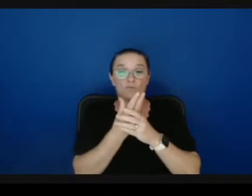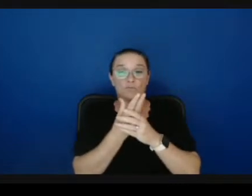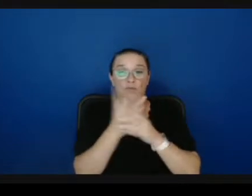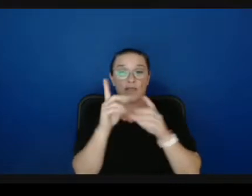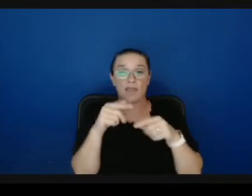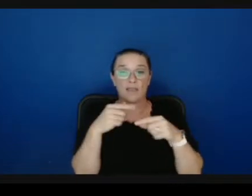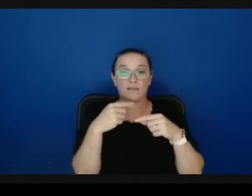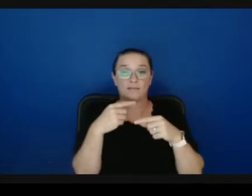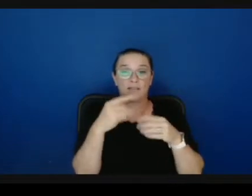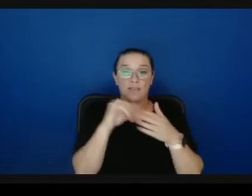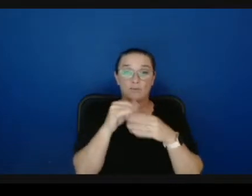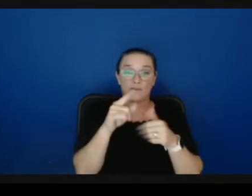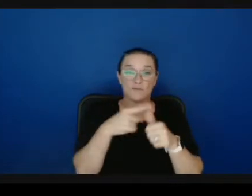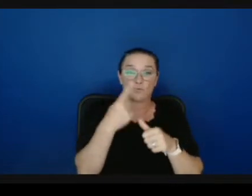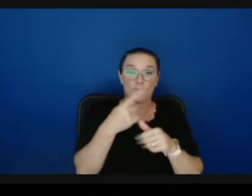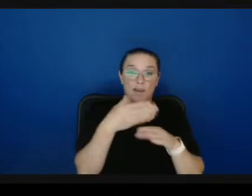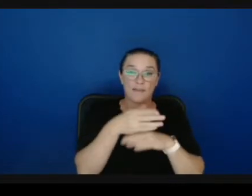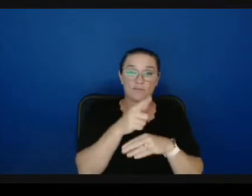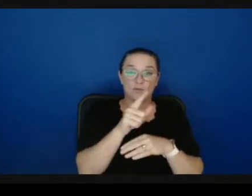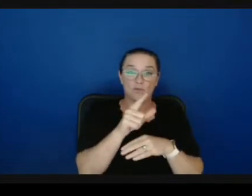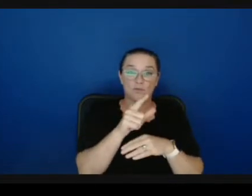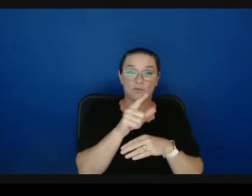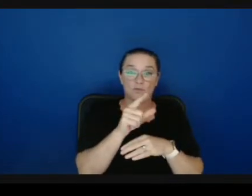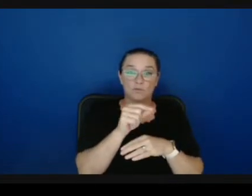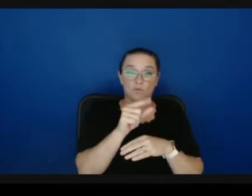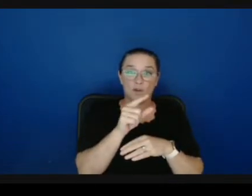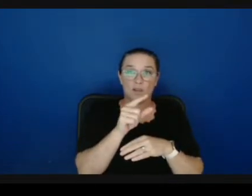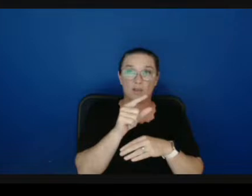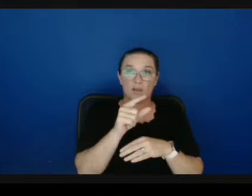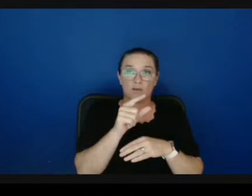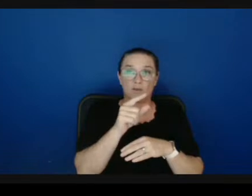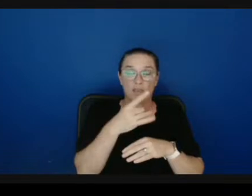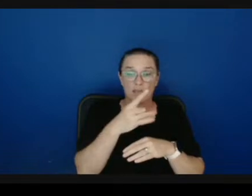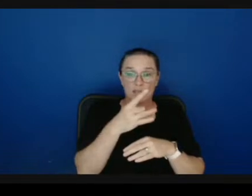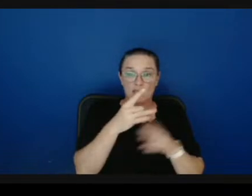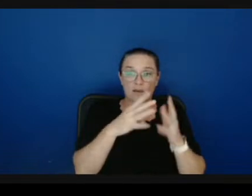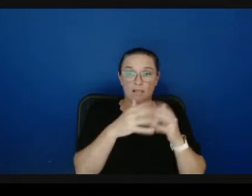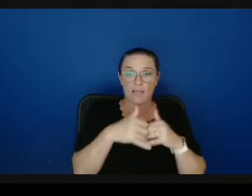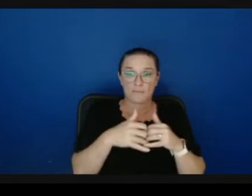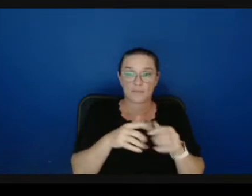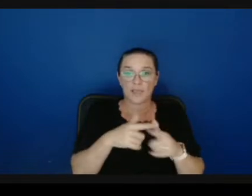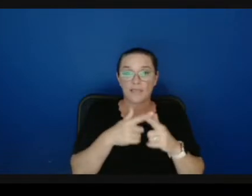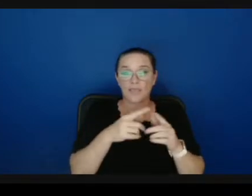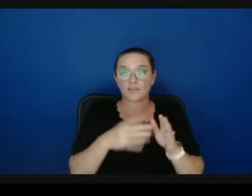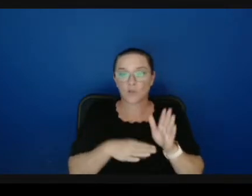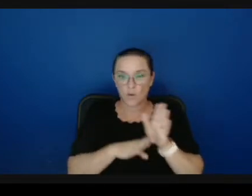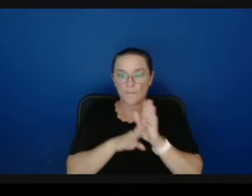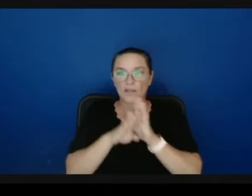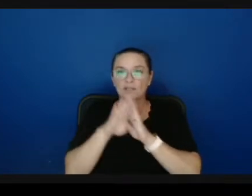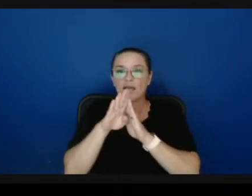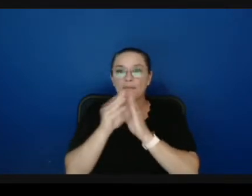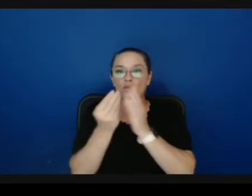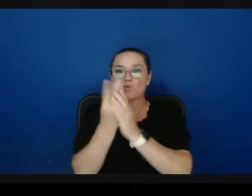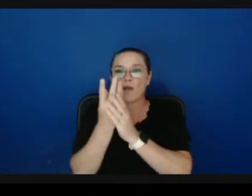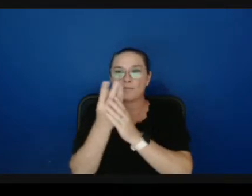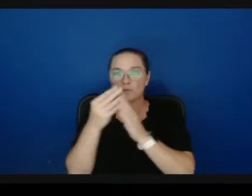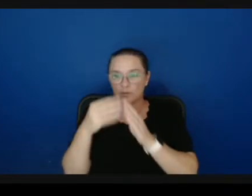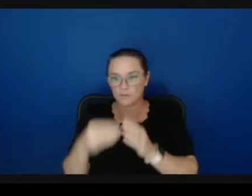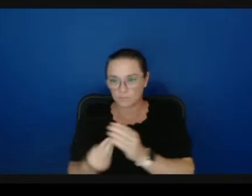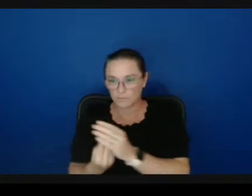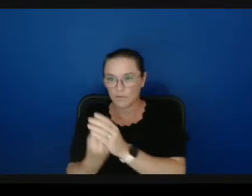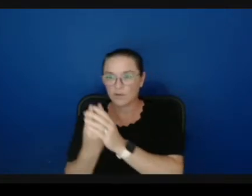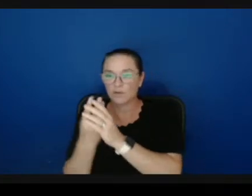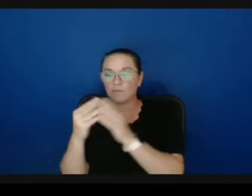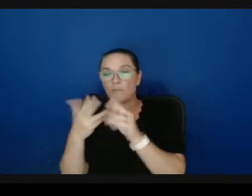to the September 2021 eruption and its drop off for that eruption. And then again in 2022,